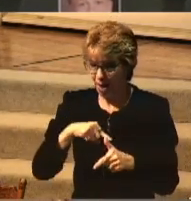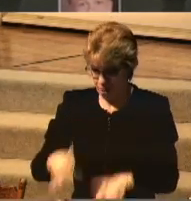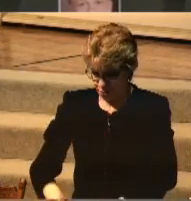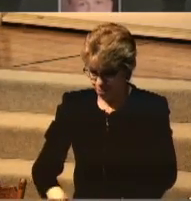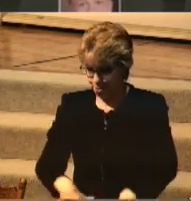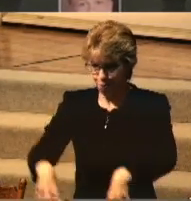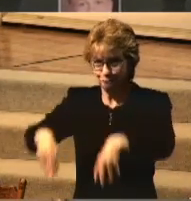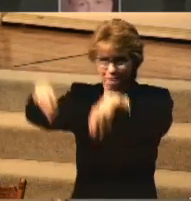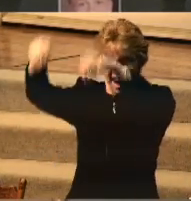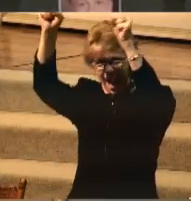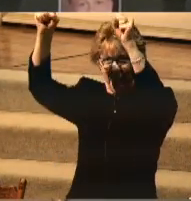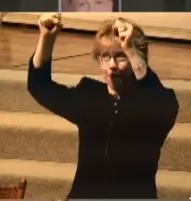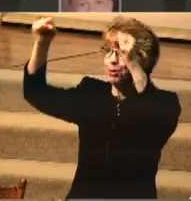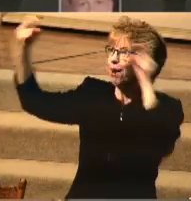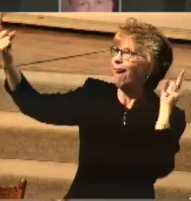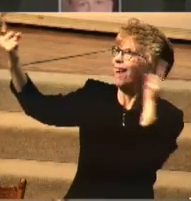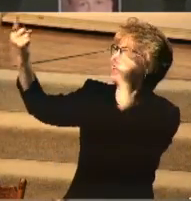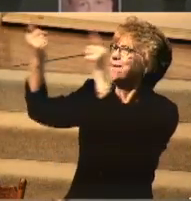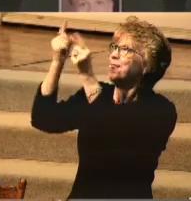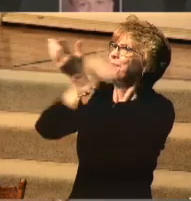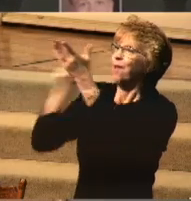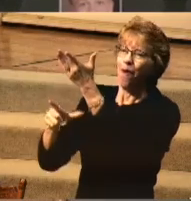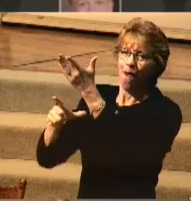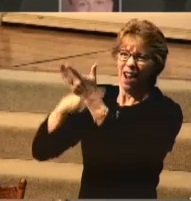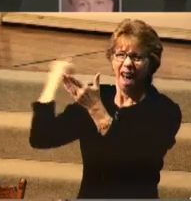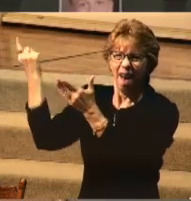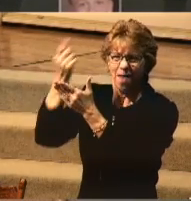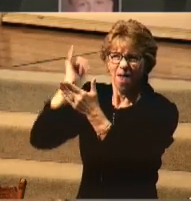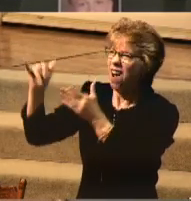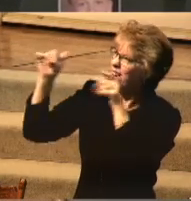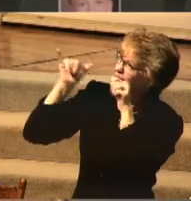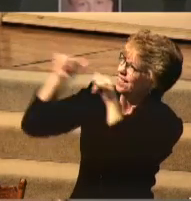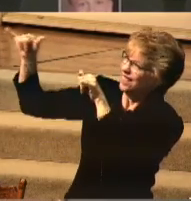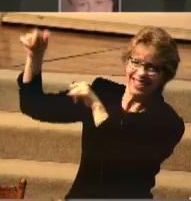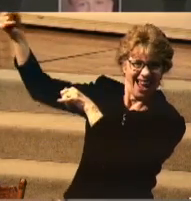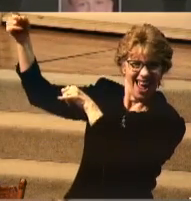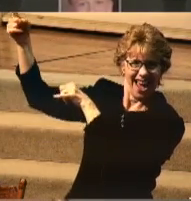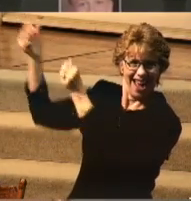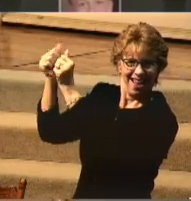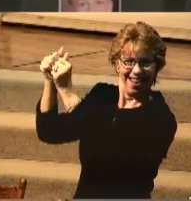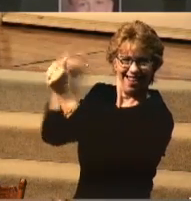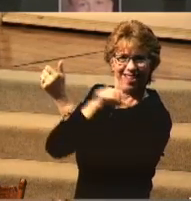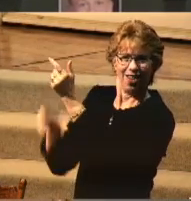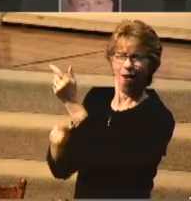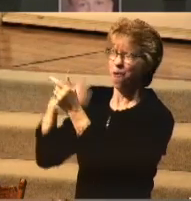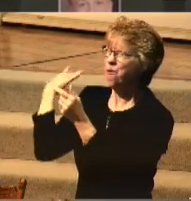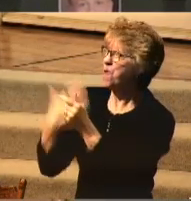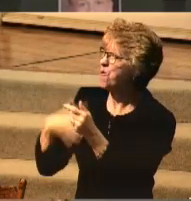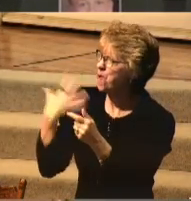clouds to meet the Lord in the air, and so shall we ever be with the Lord. By the way, what a reunion that will be.